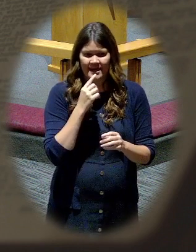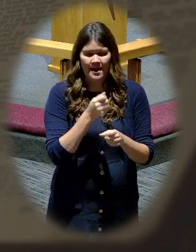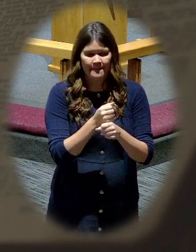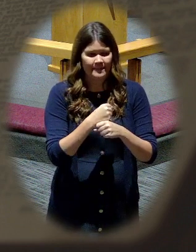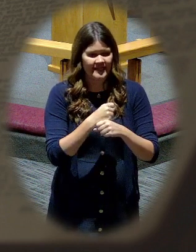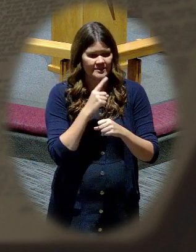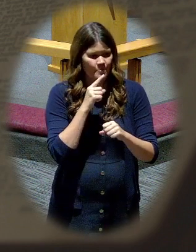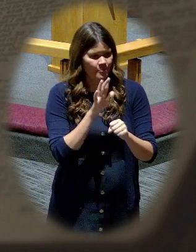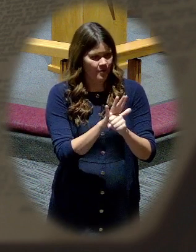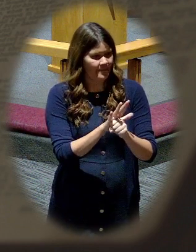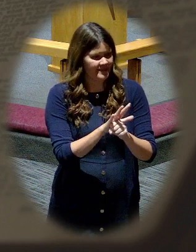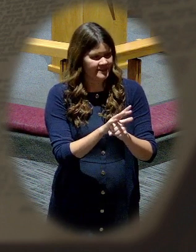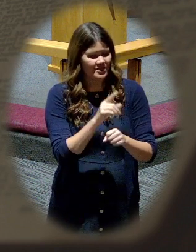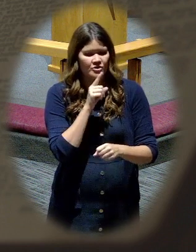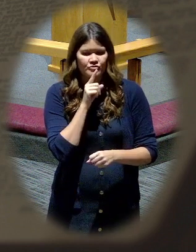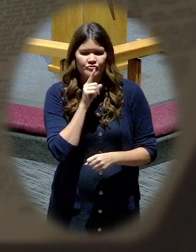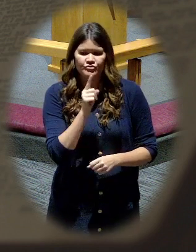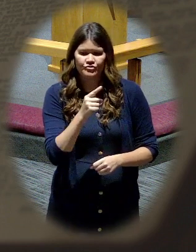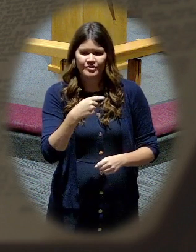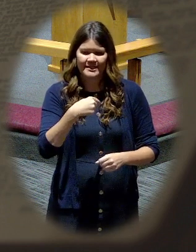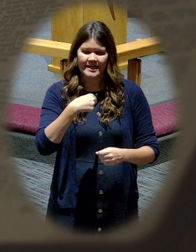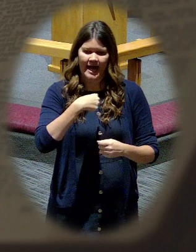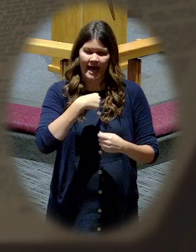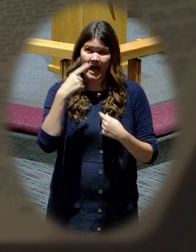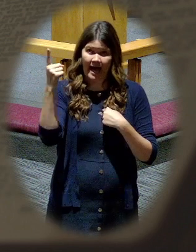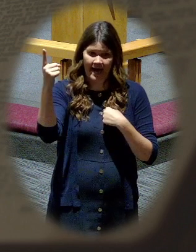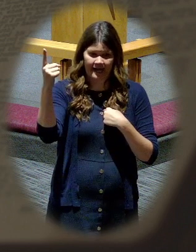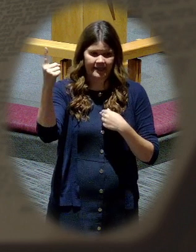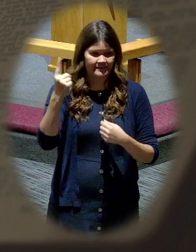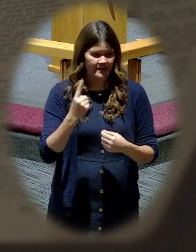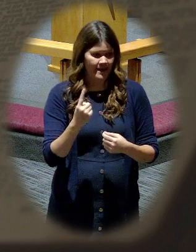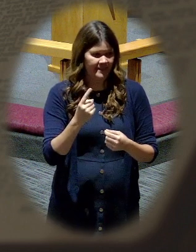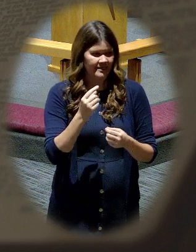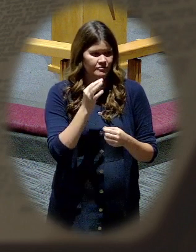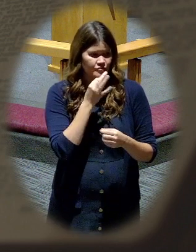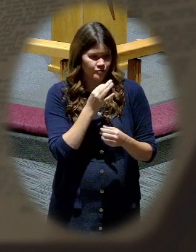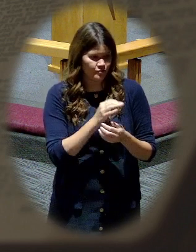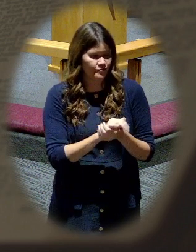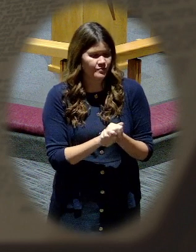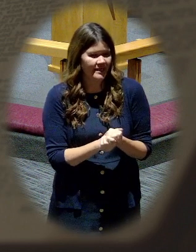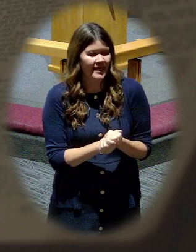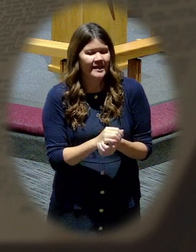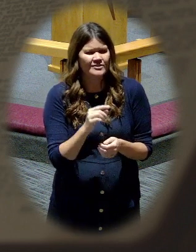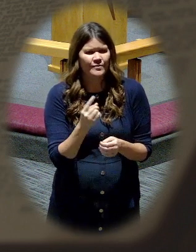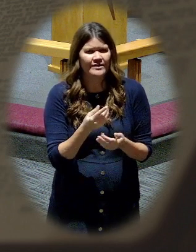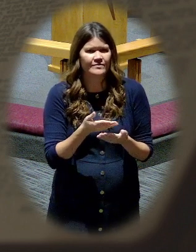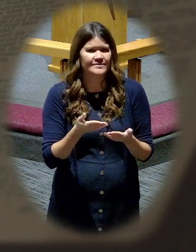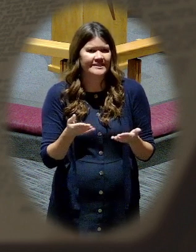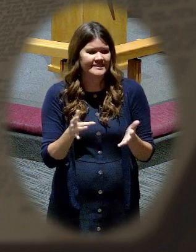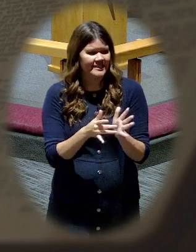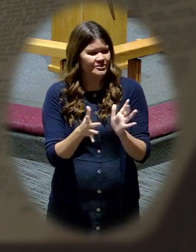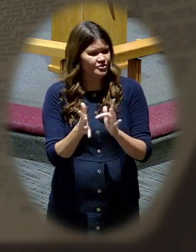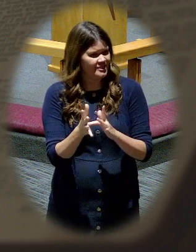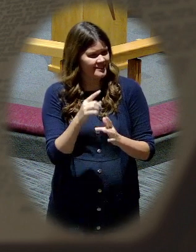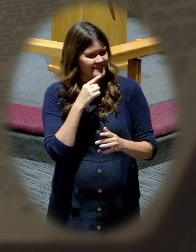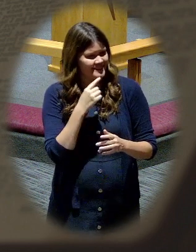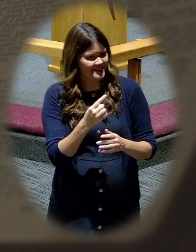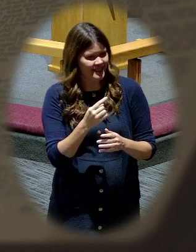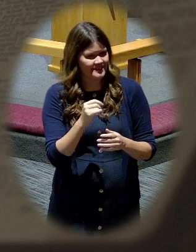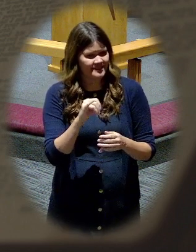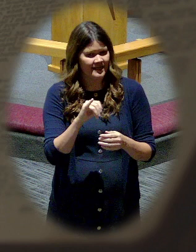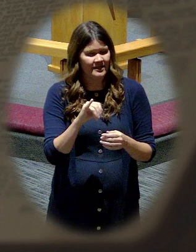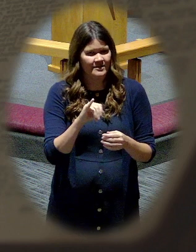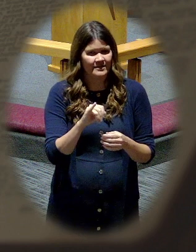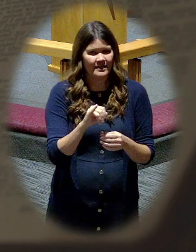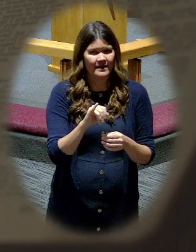promise, "Surely I am coming soon." And it's one of those things that Jesus says to St. John